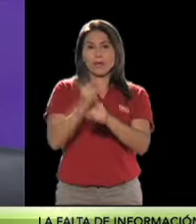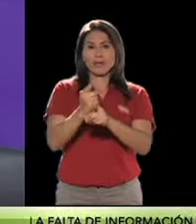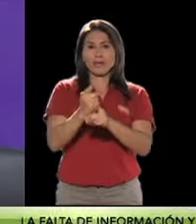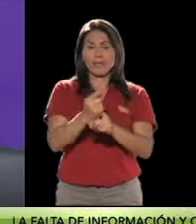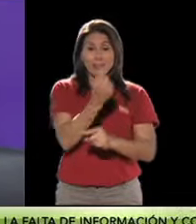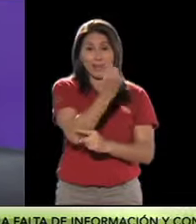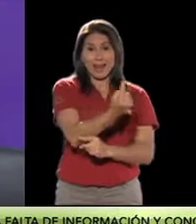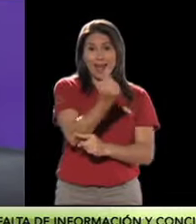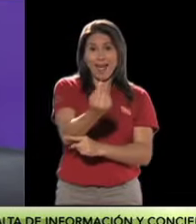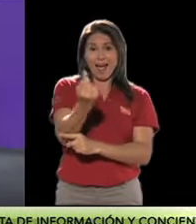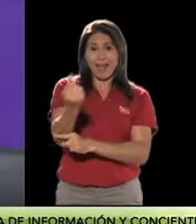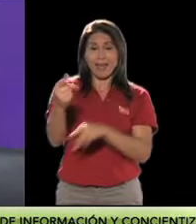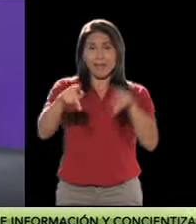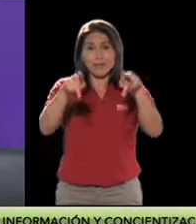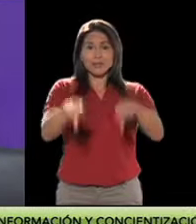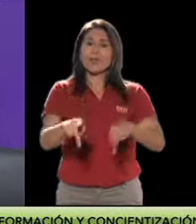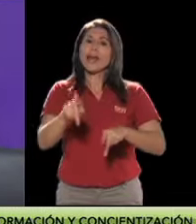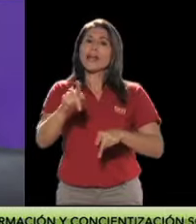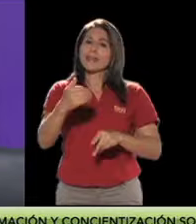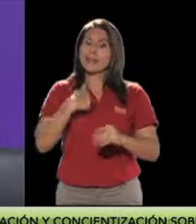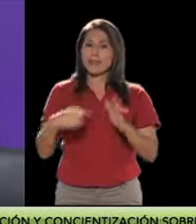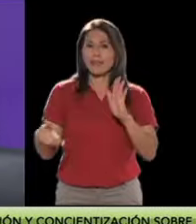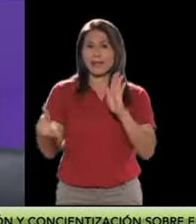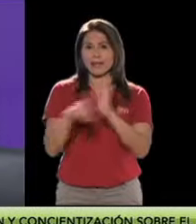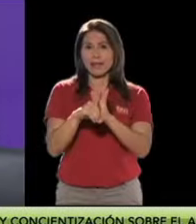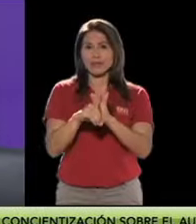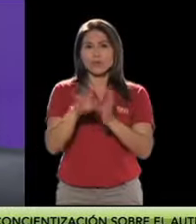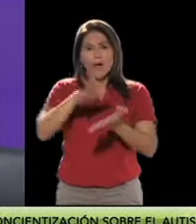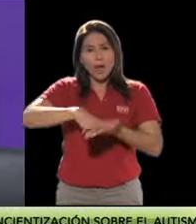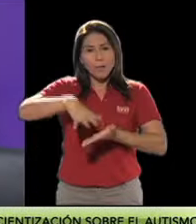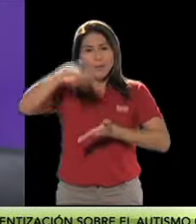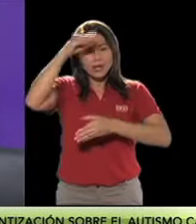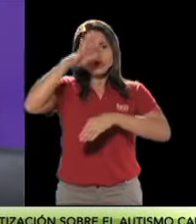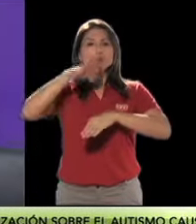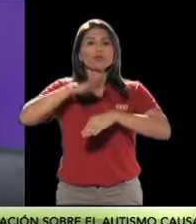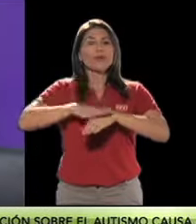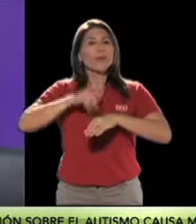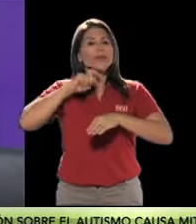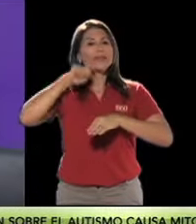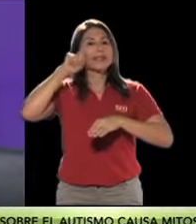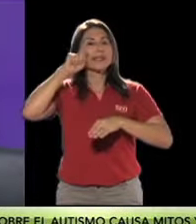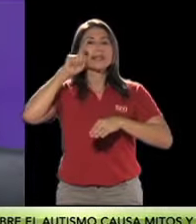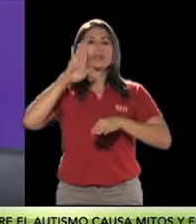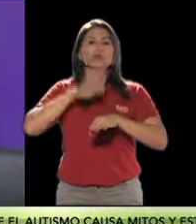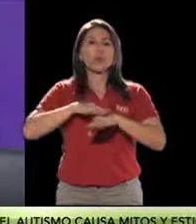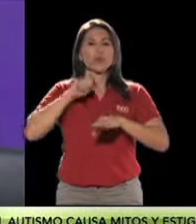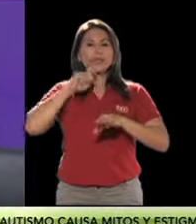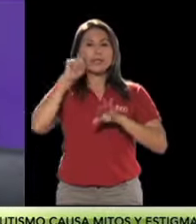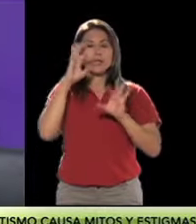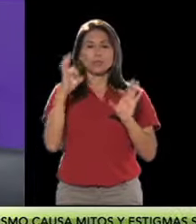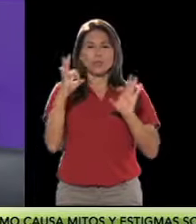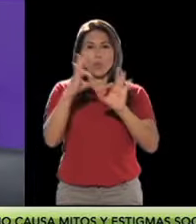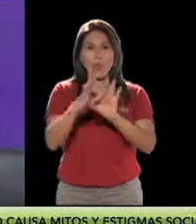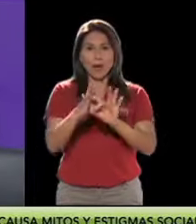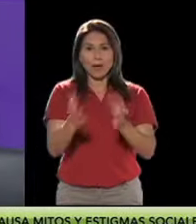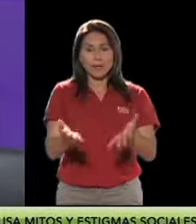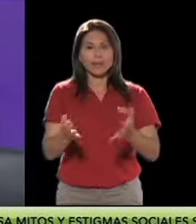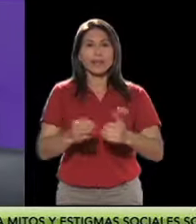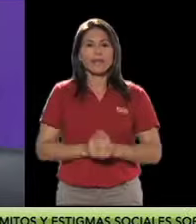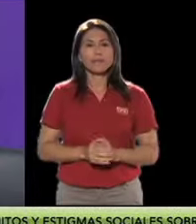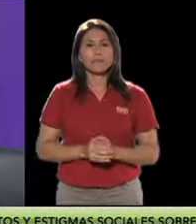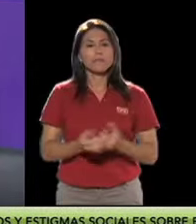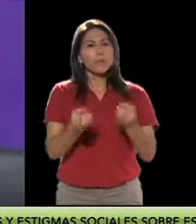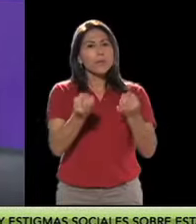derecho a ser about sex educado and sobre sexuality. sexualidad y sexo. Even, I think that many people seem to